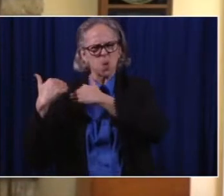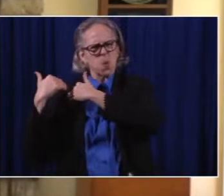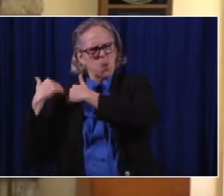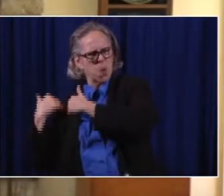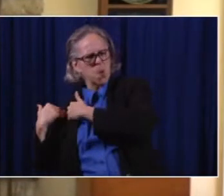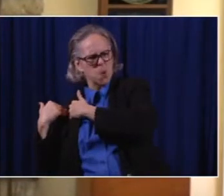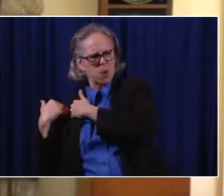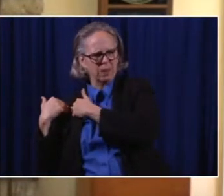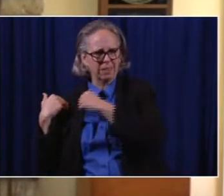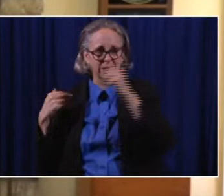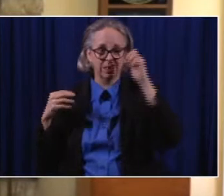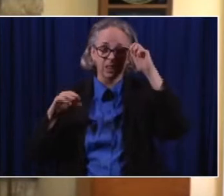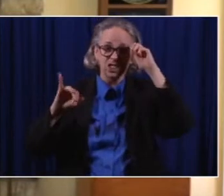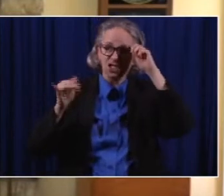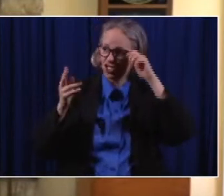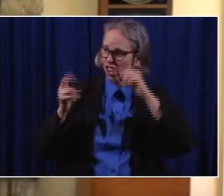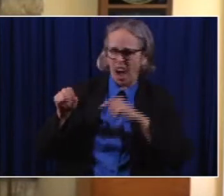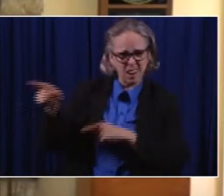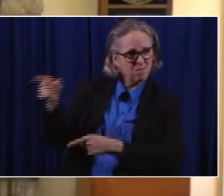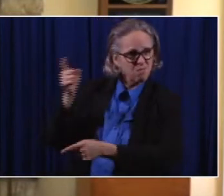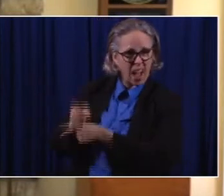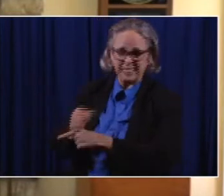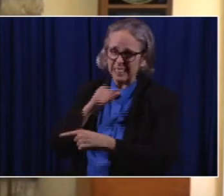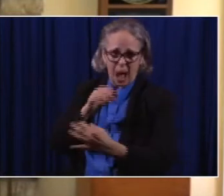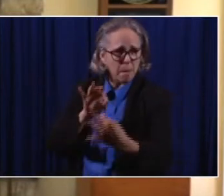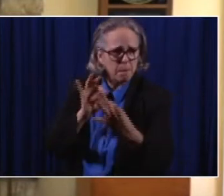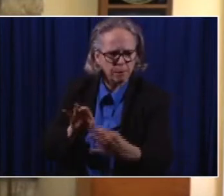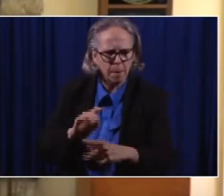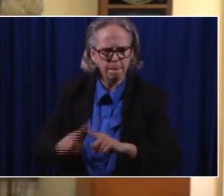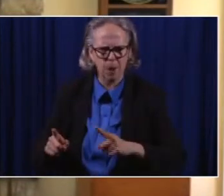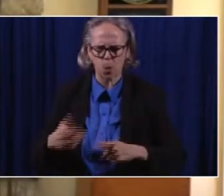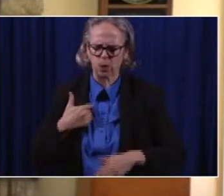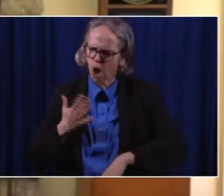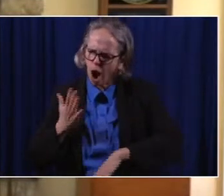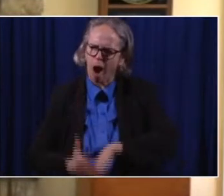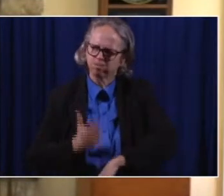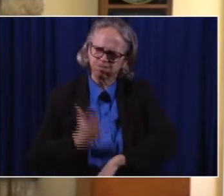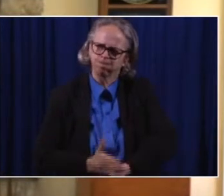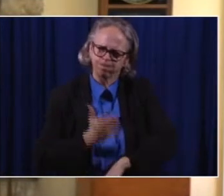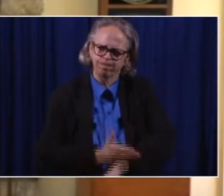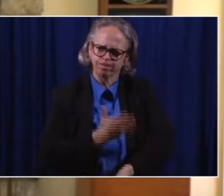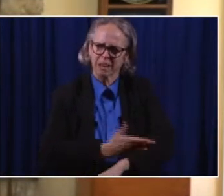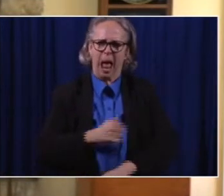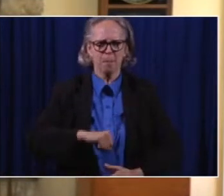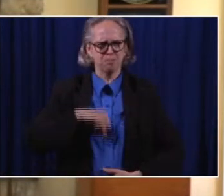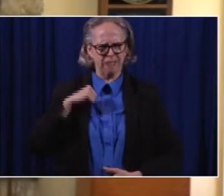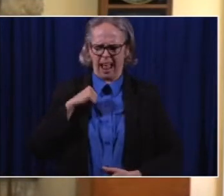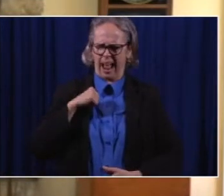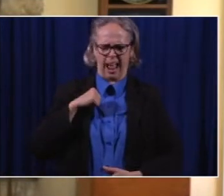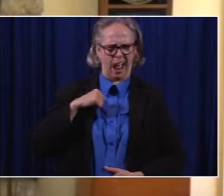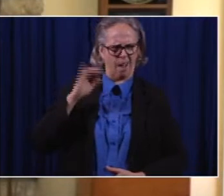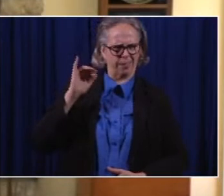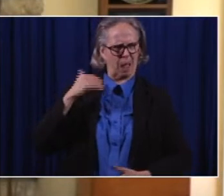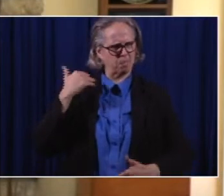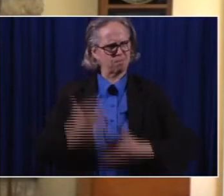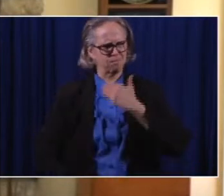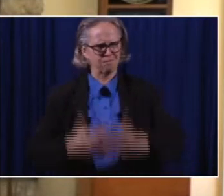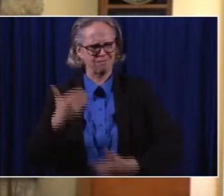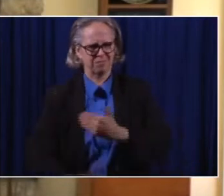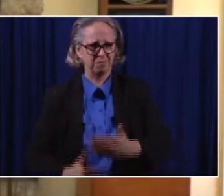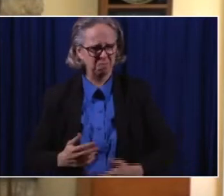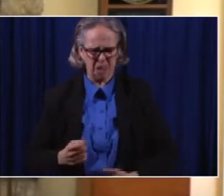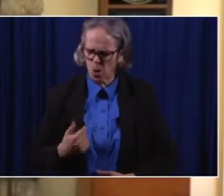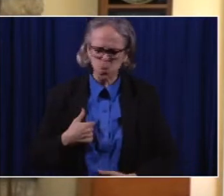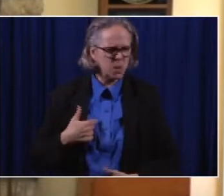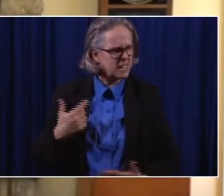that. But we're proud at least of the progress that we have made in regard to this. And it's important, I think, as people